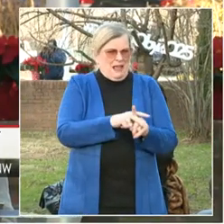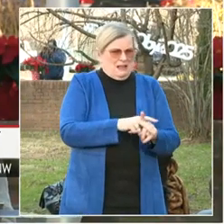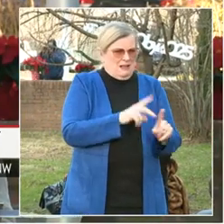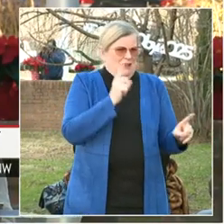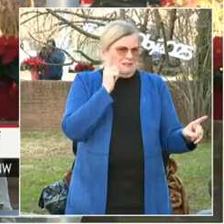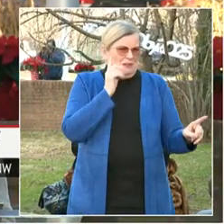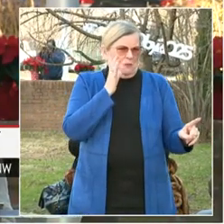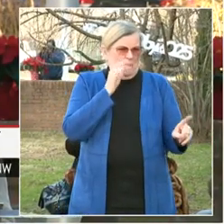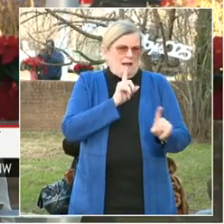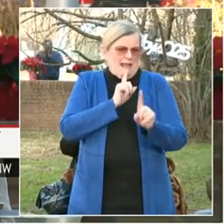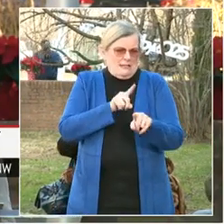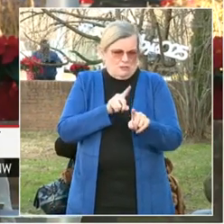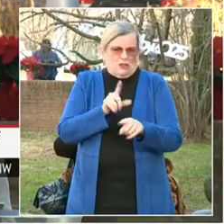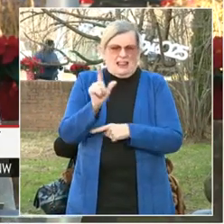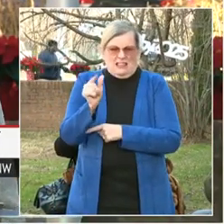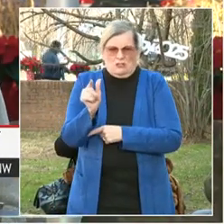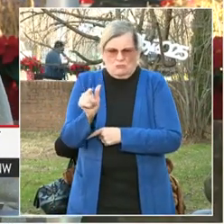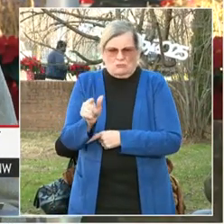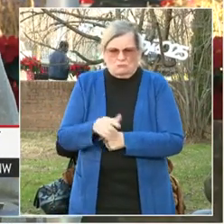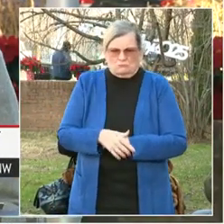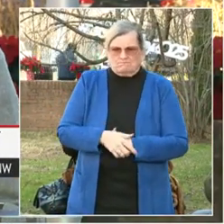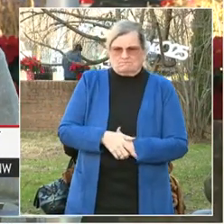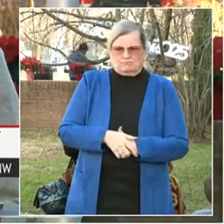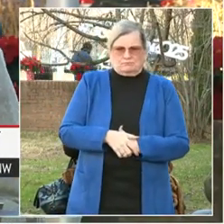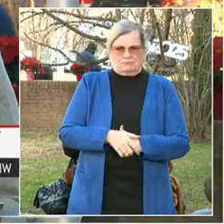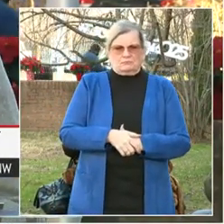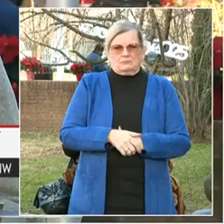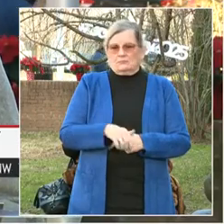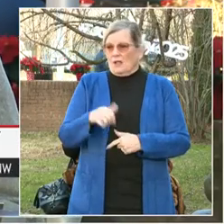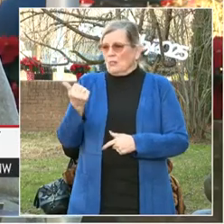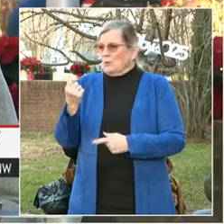Any other questions? Yes.